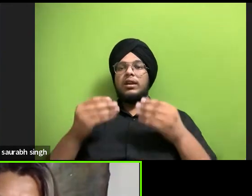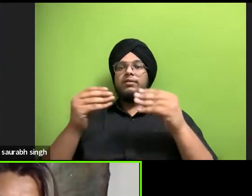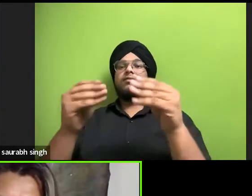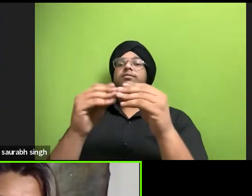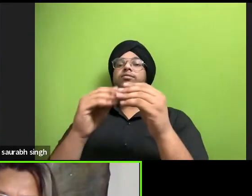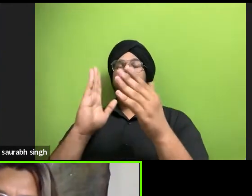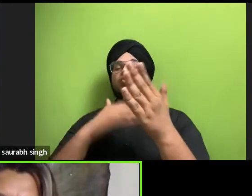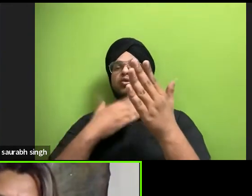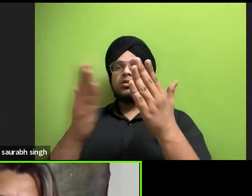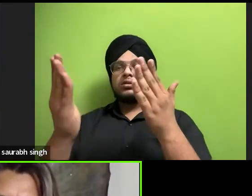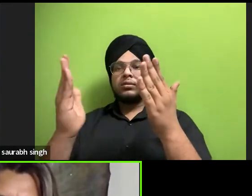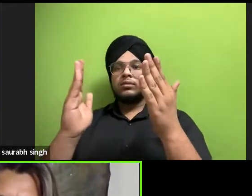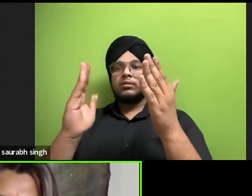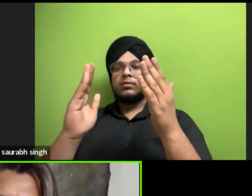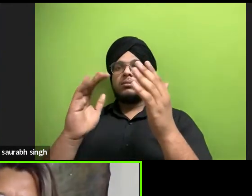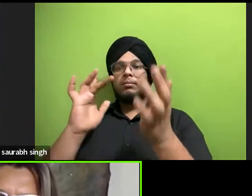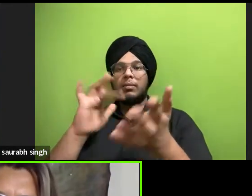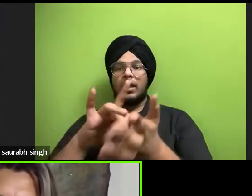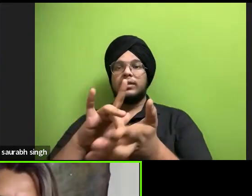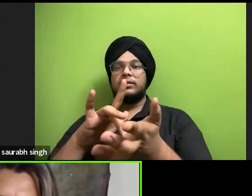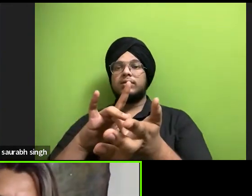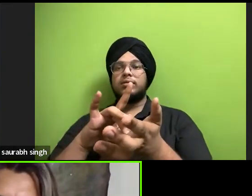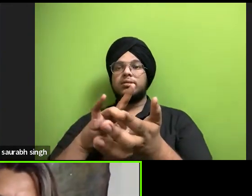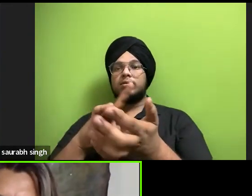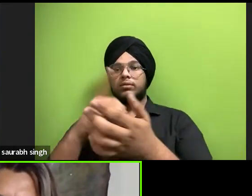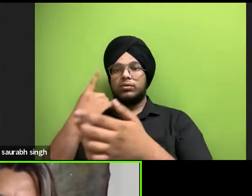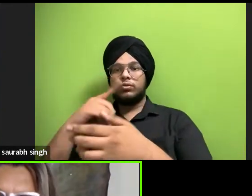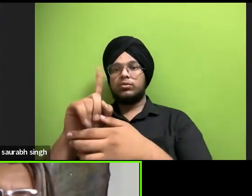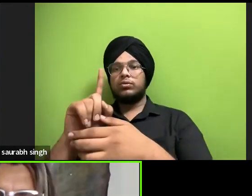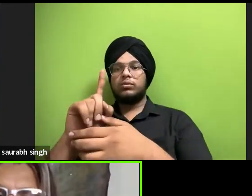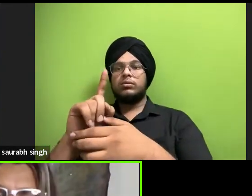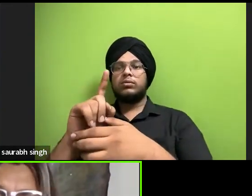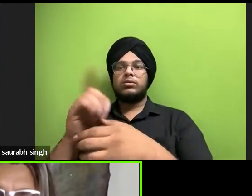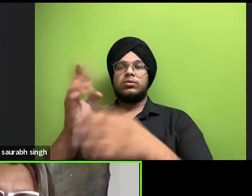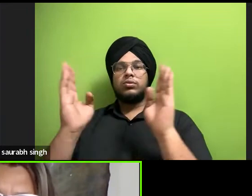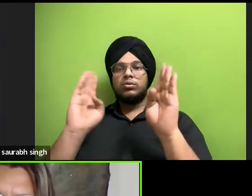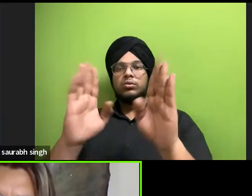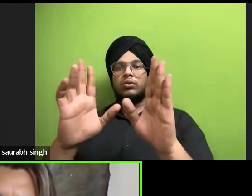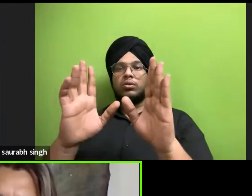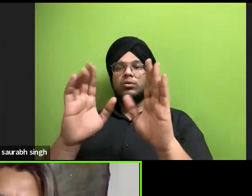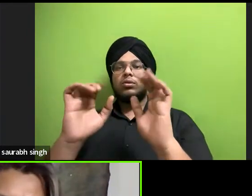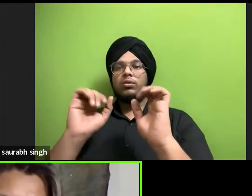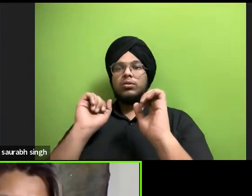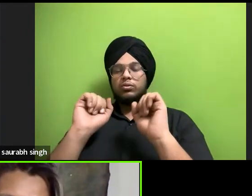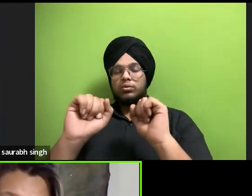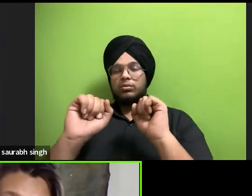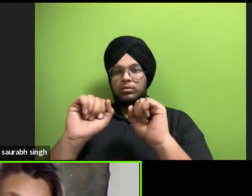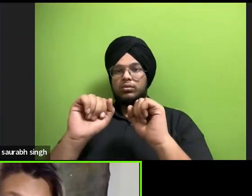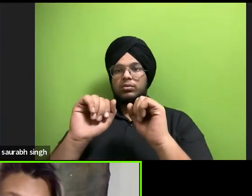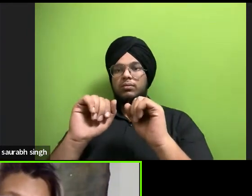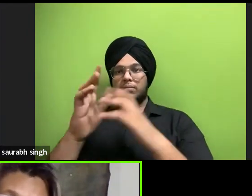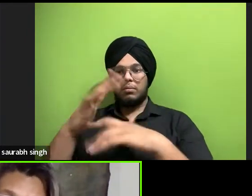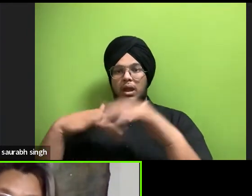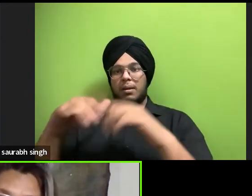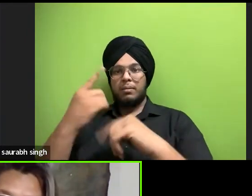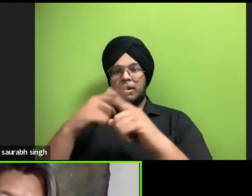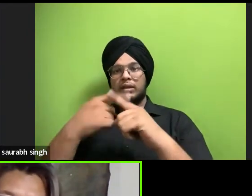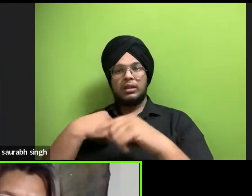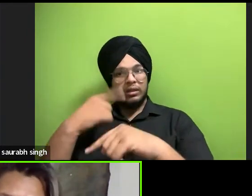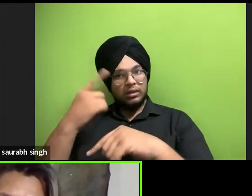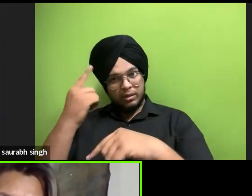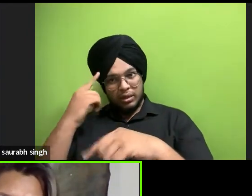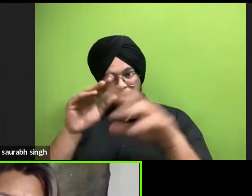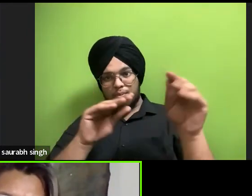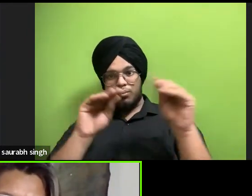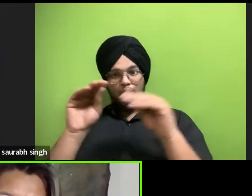significant platform to reflect on our lived realities. And I think coming out